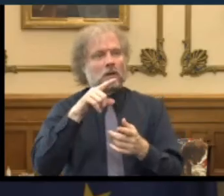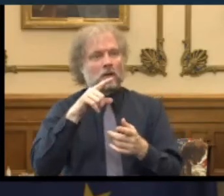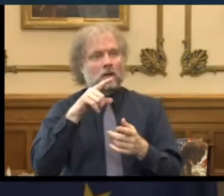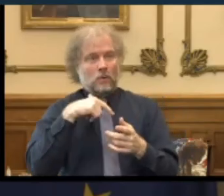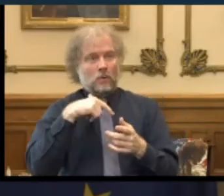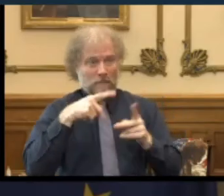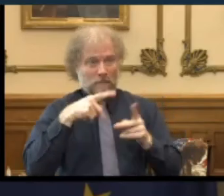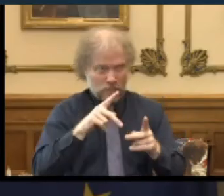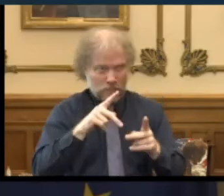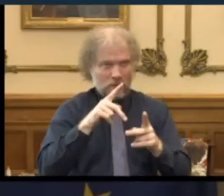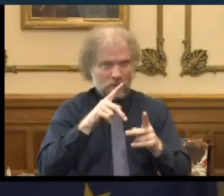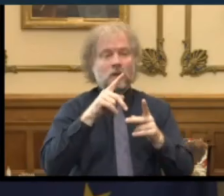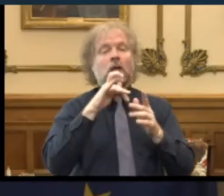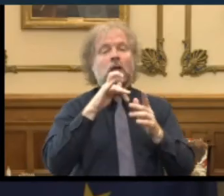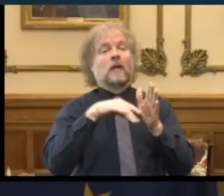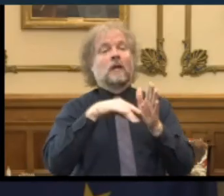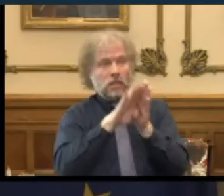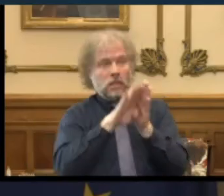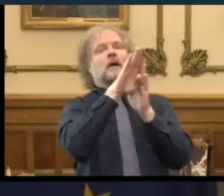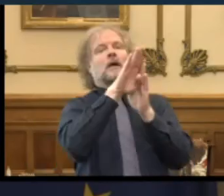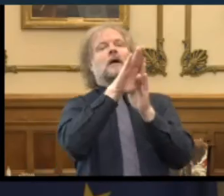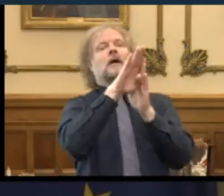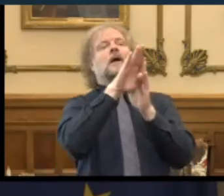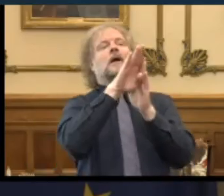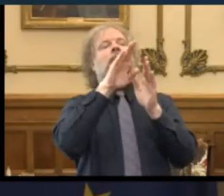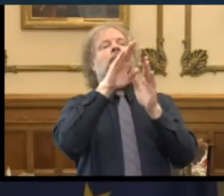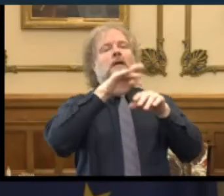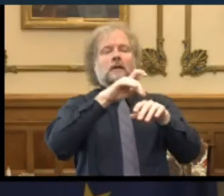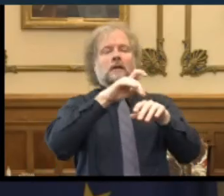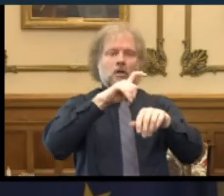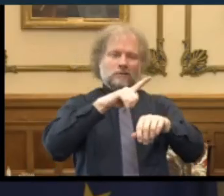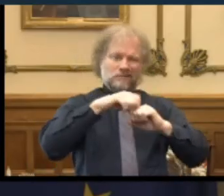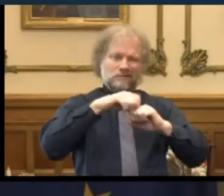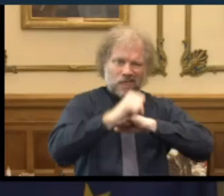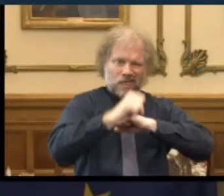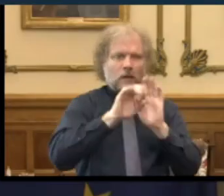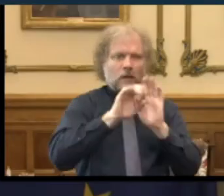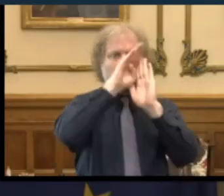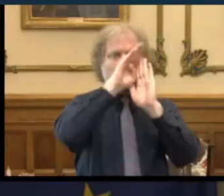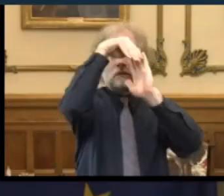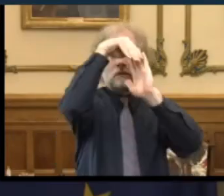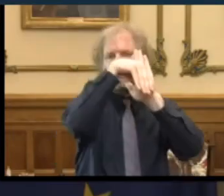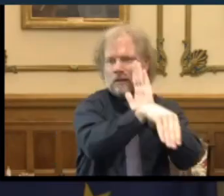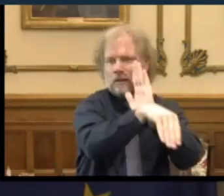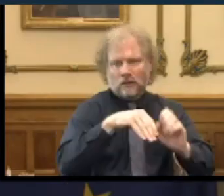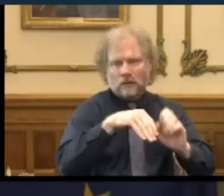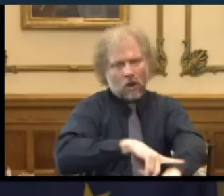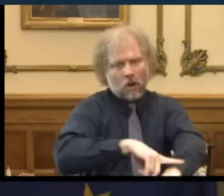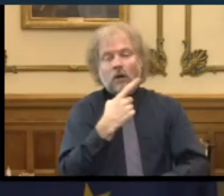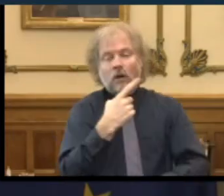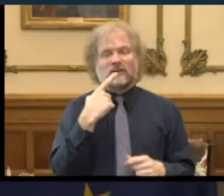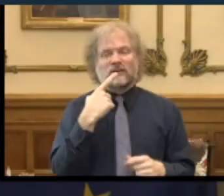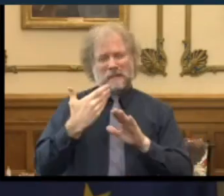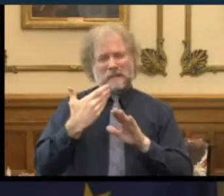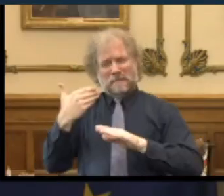it takes longer for the trajectory to bend down. That's why we said at the very outset that we